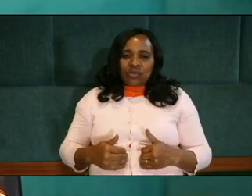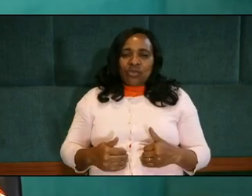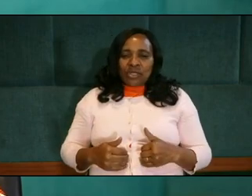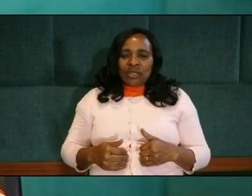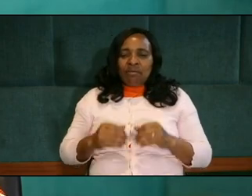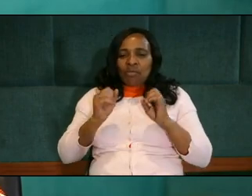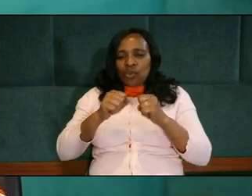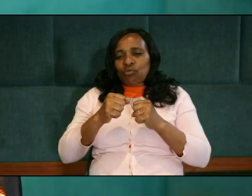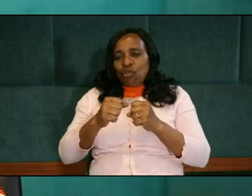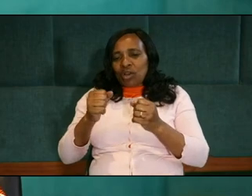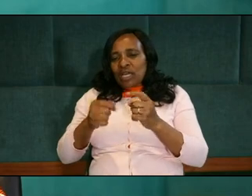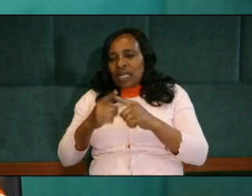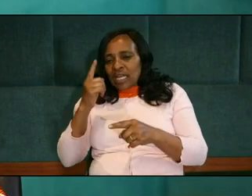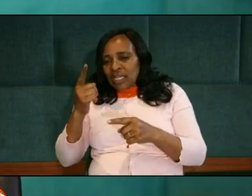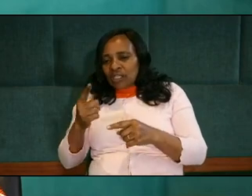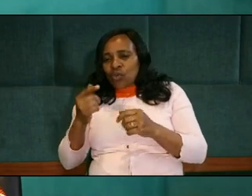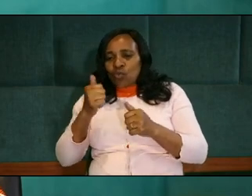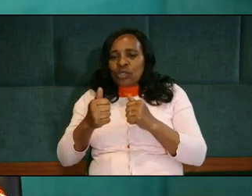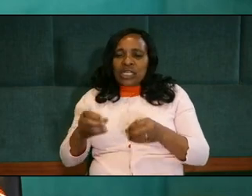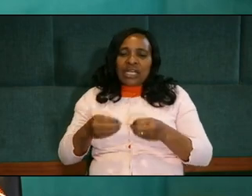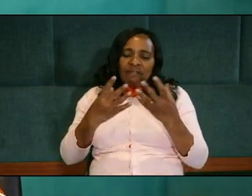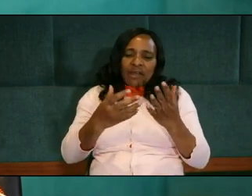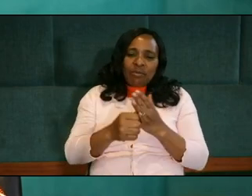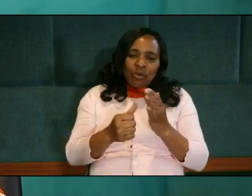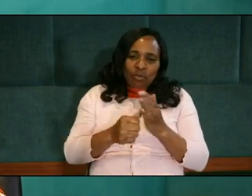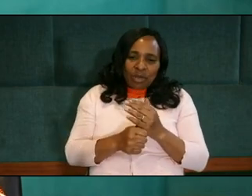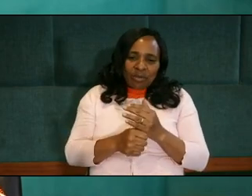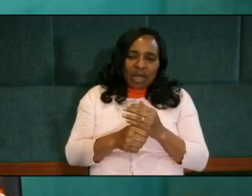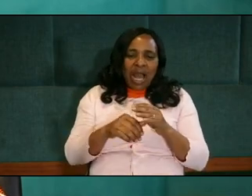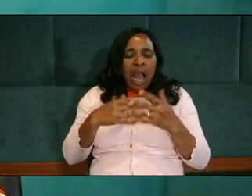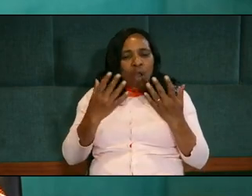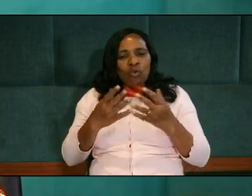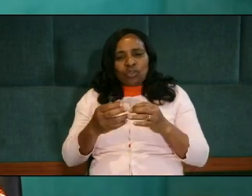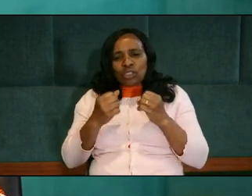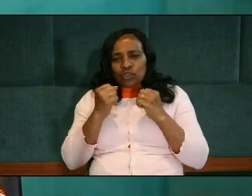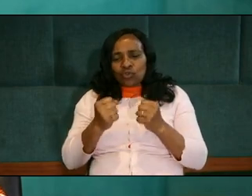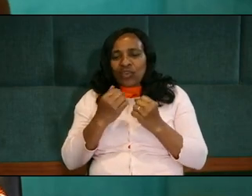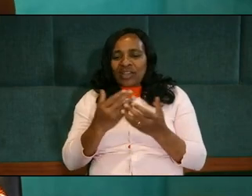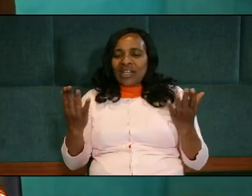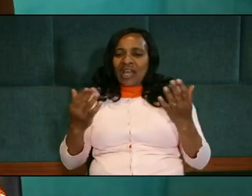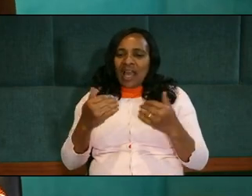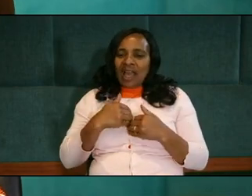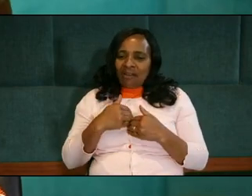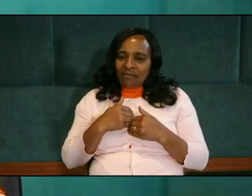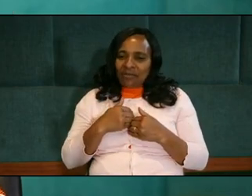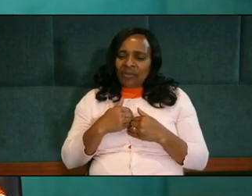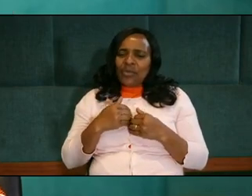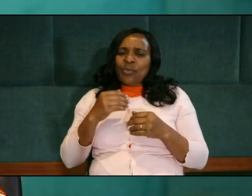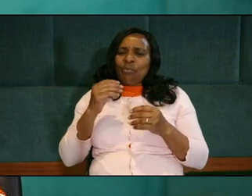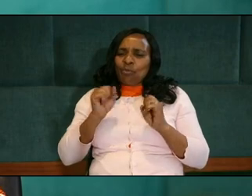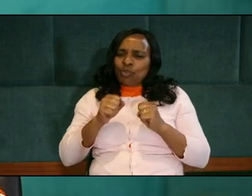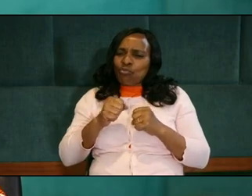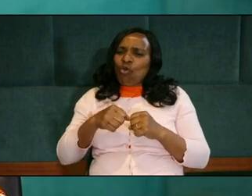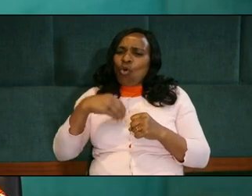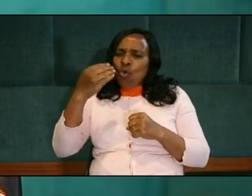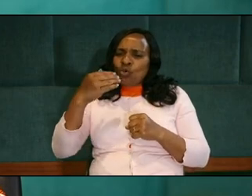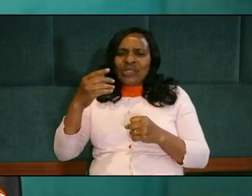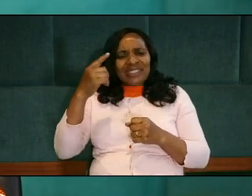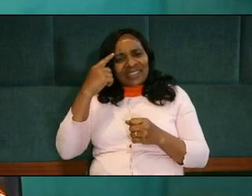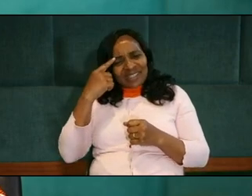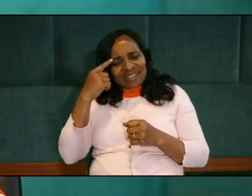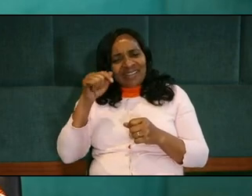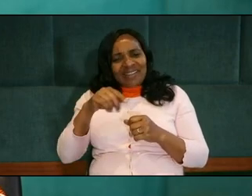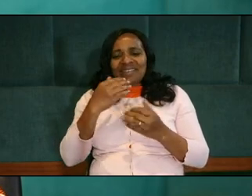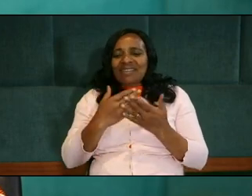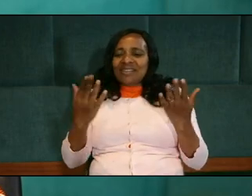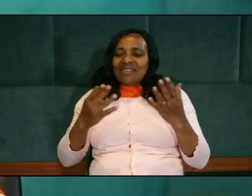that person who's always what's with the pessimistic thing? Optimistic. Who's always optimistic, who always thinks that these